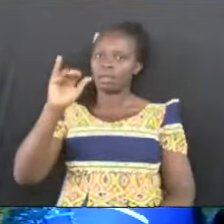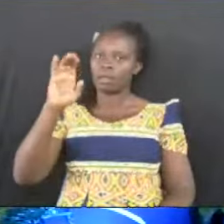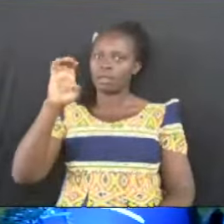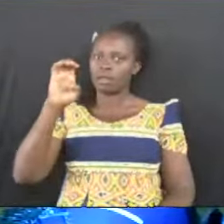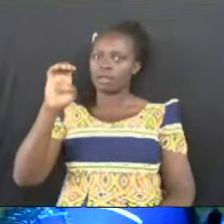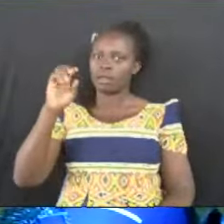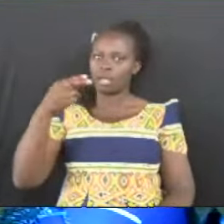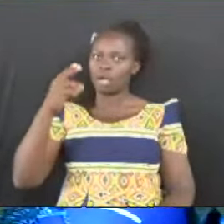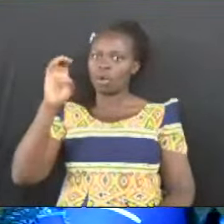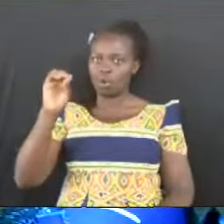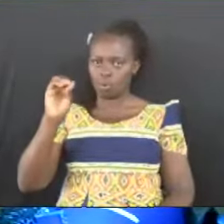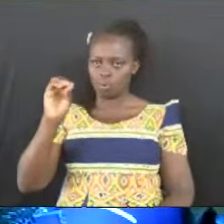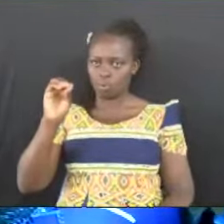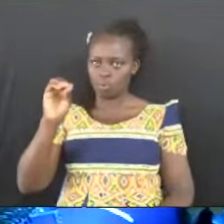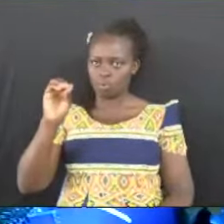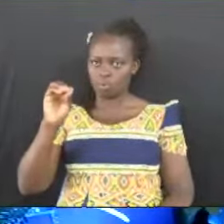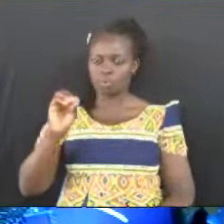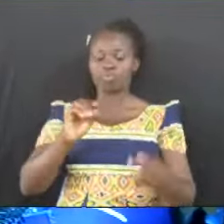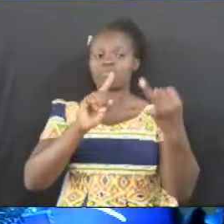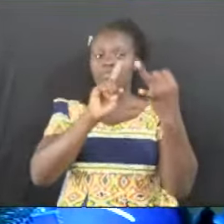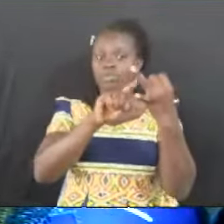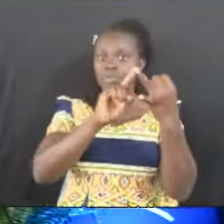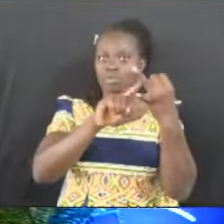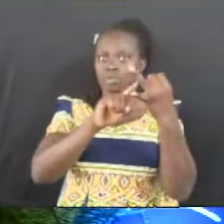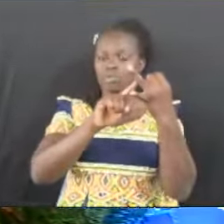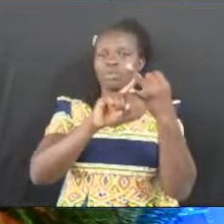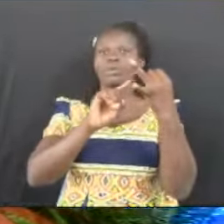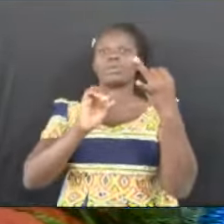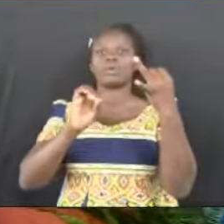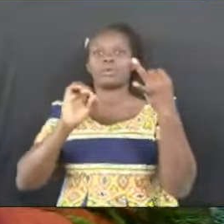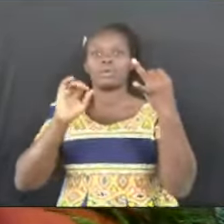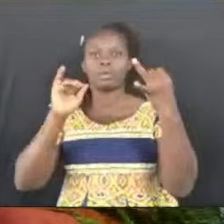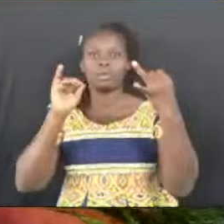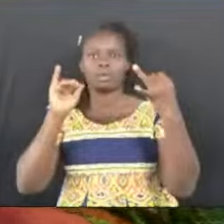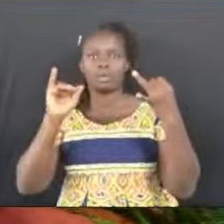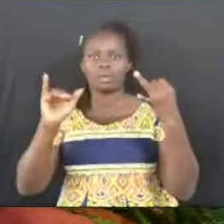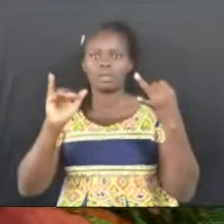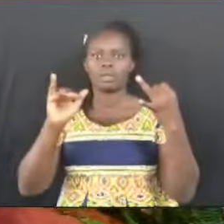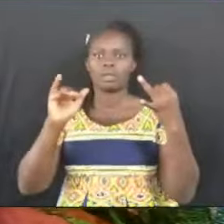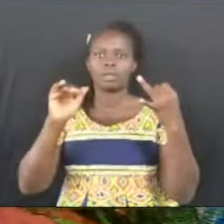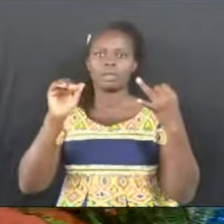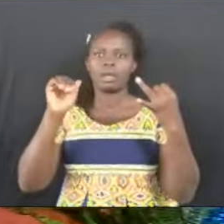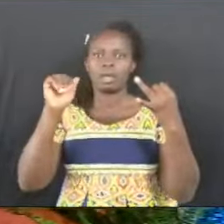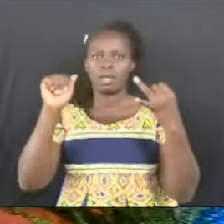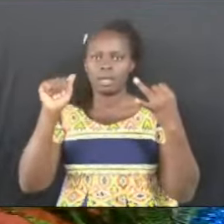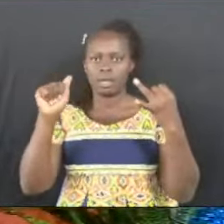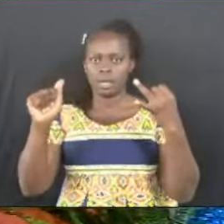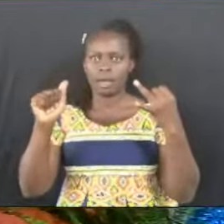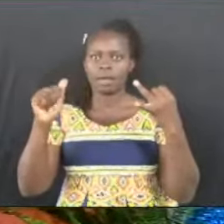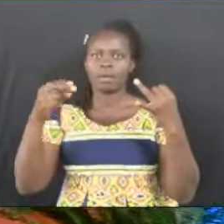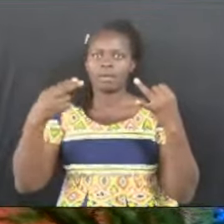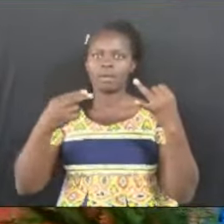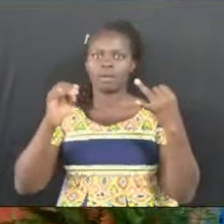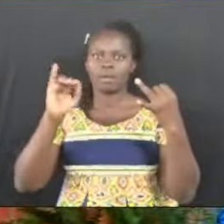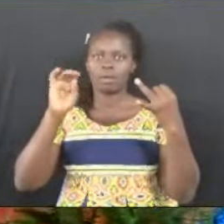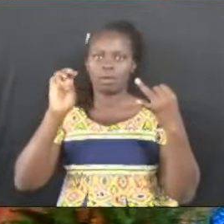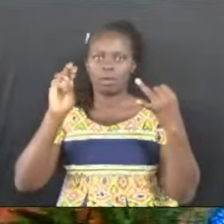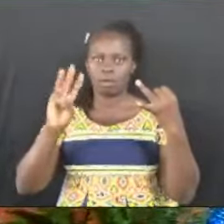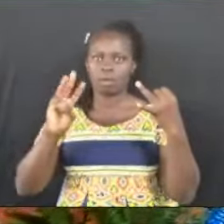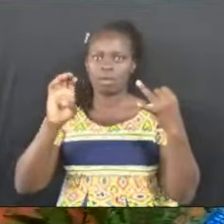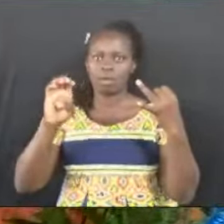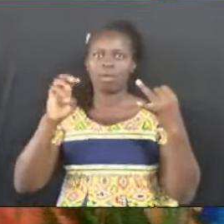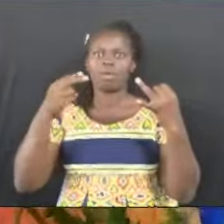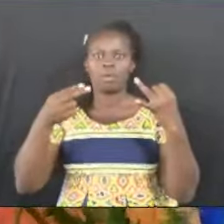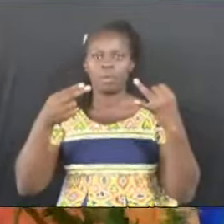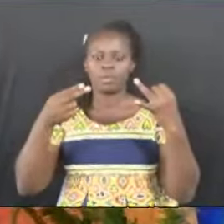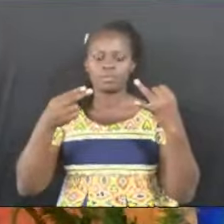same name is Yahweh. Now, that word comes from a Hebrew word to be,